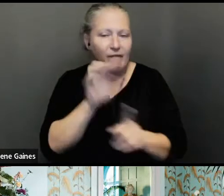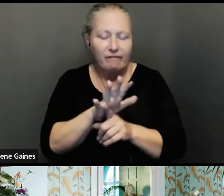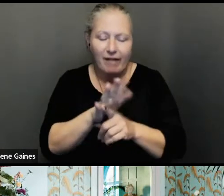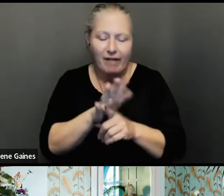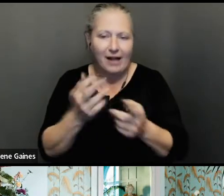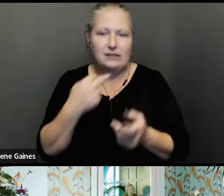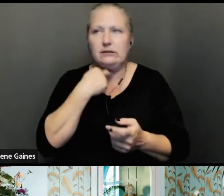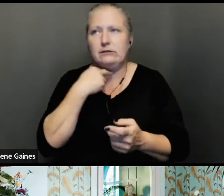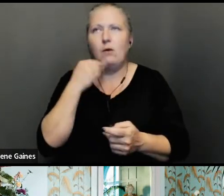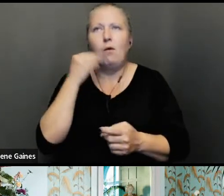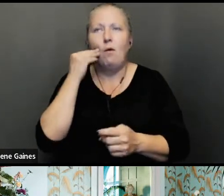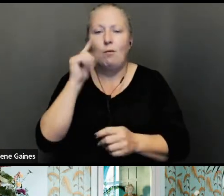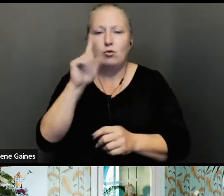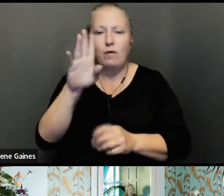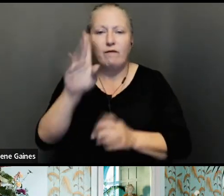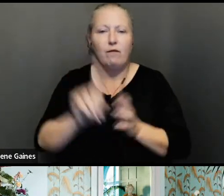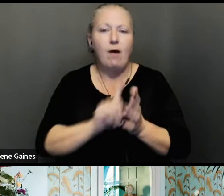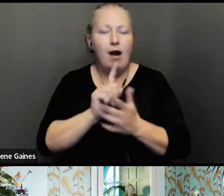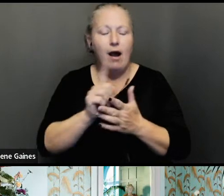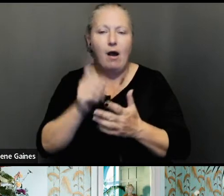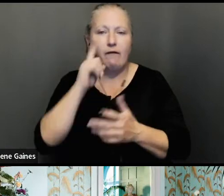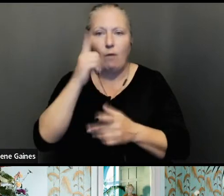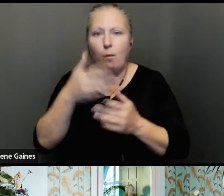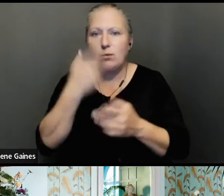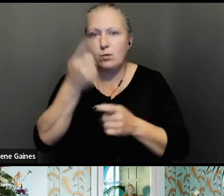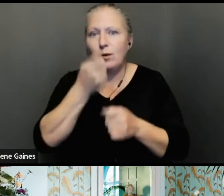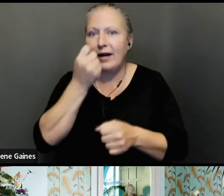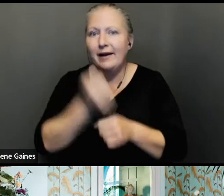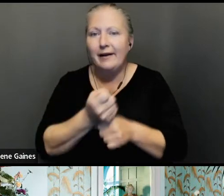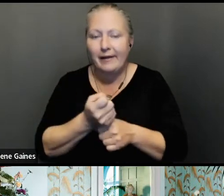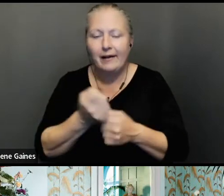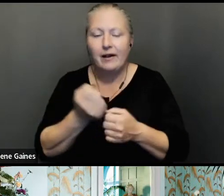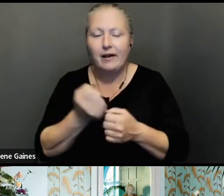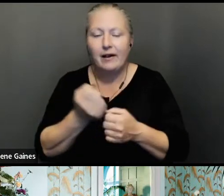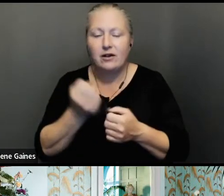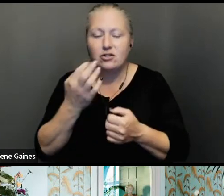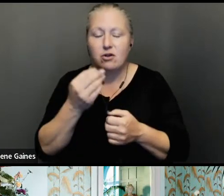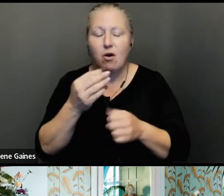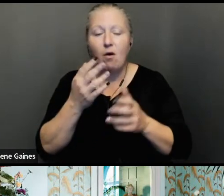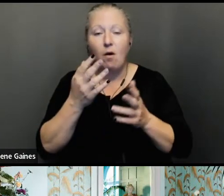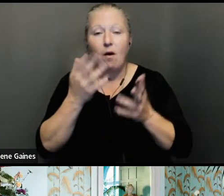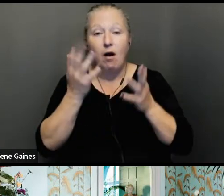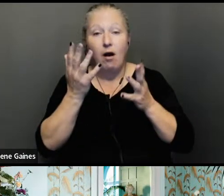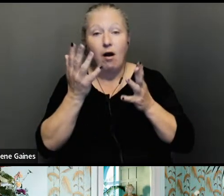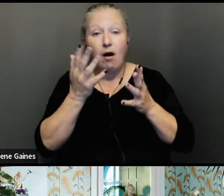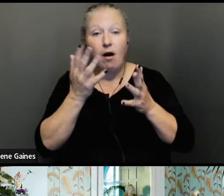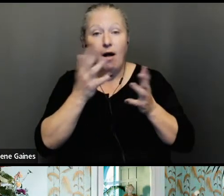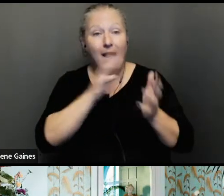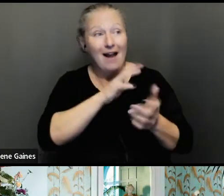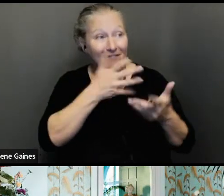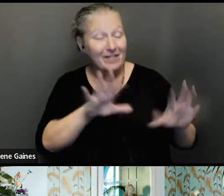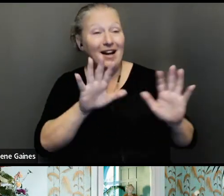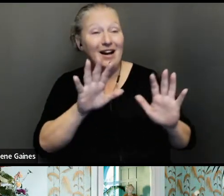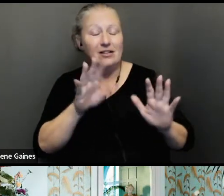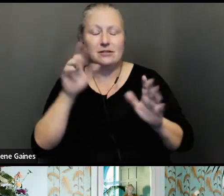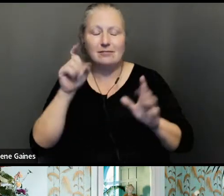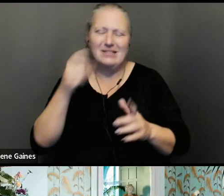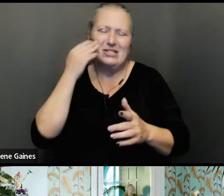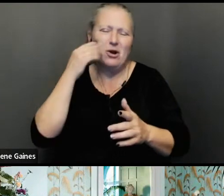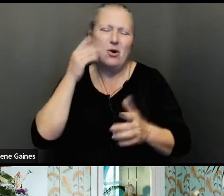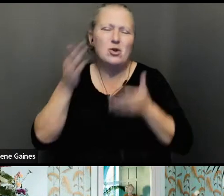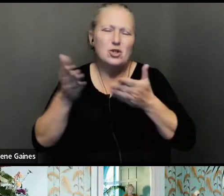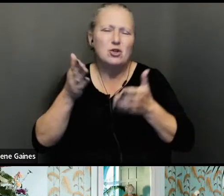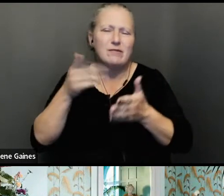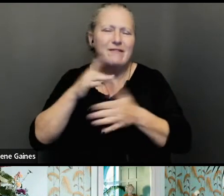stuck at home 24/7 for like at least a year. And so coming out of that, having all those services available. And I know that I looked